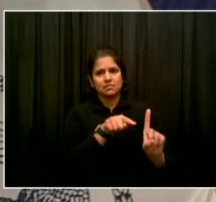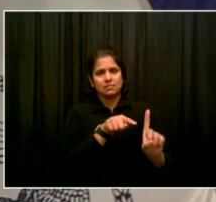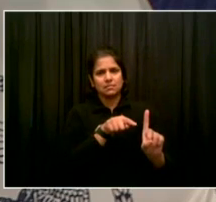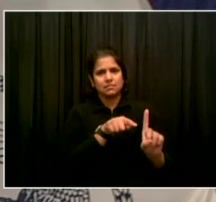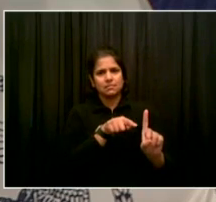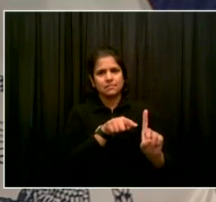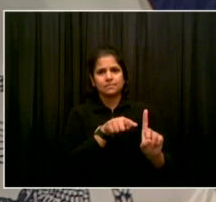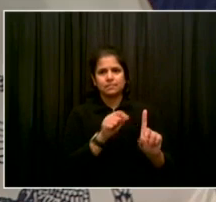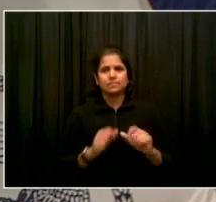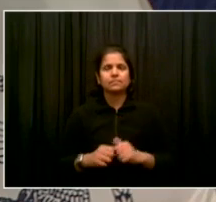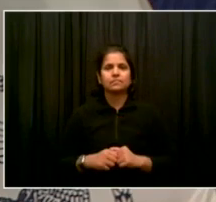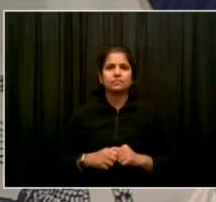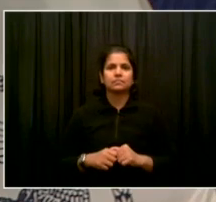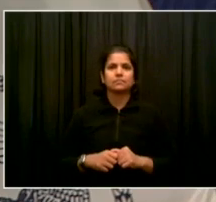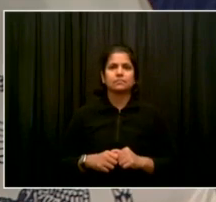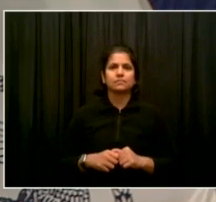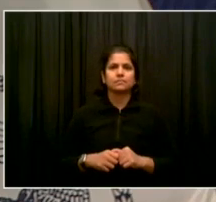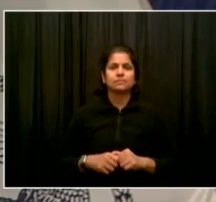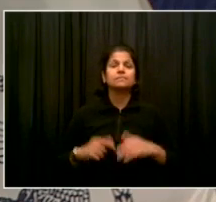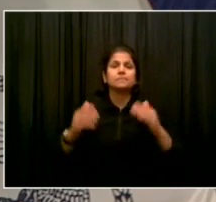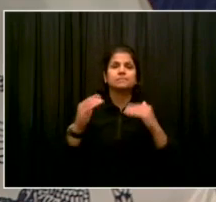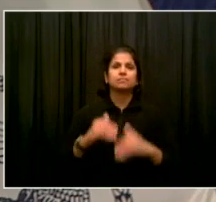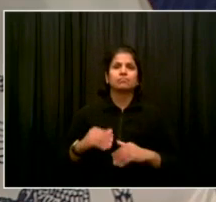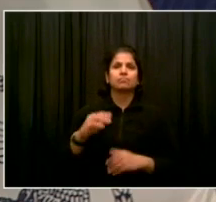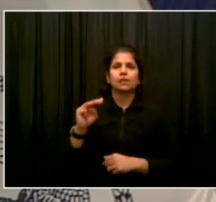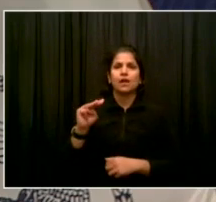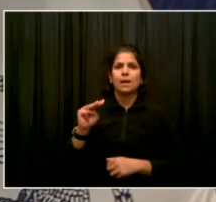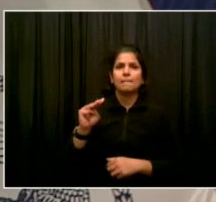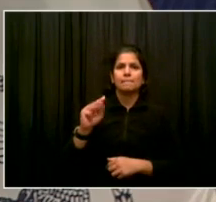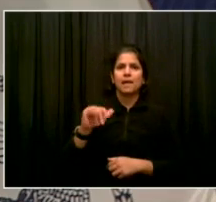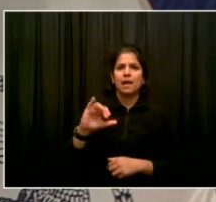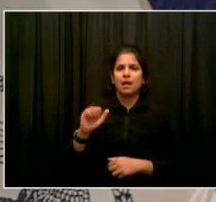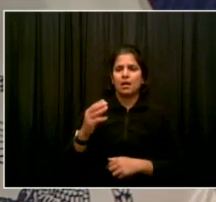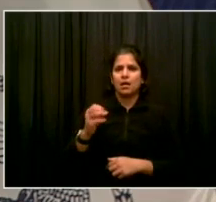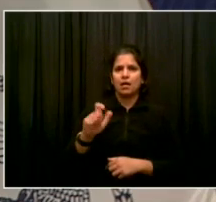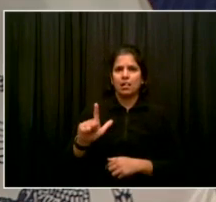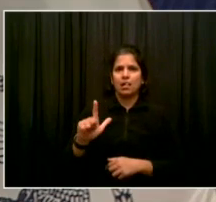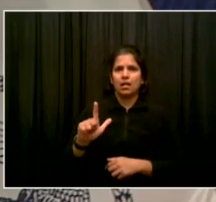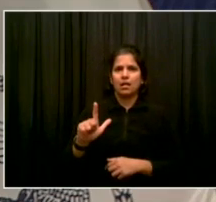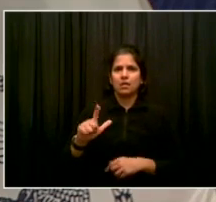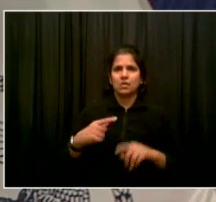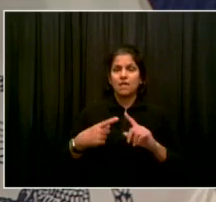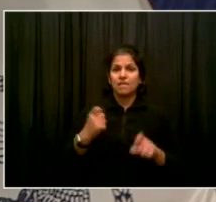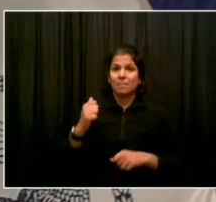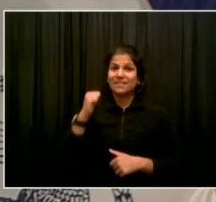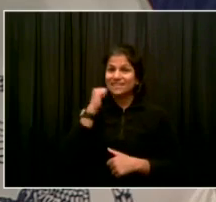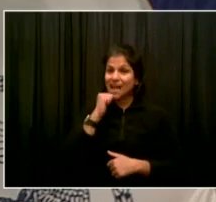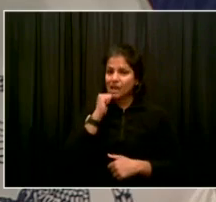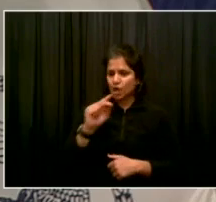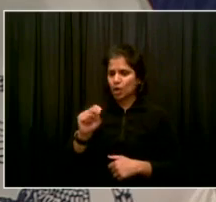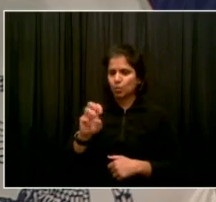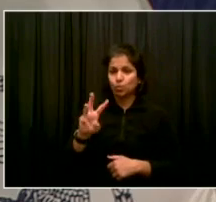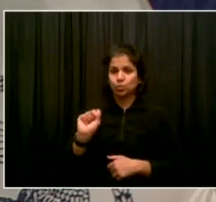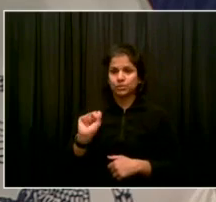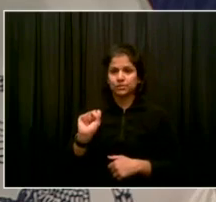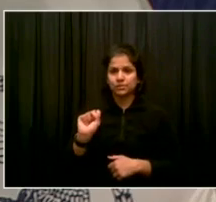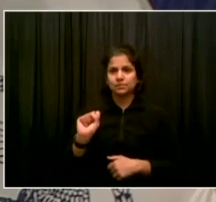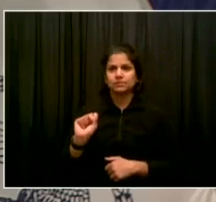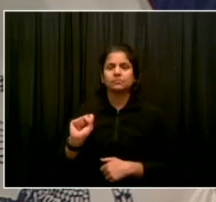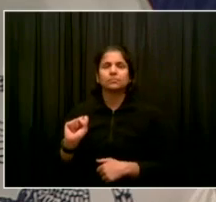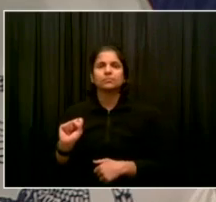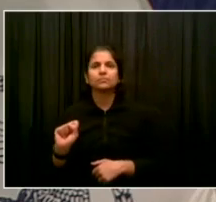Good morning, Mr. Mayor. Thanks for taking my questions. Good morning, Michael. How you doing? I'm doing